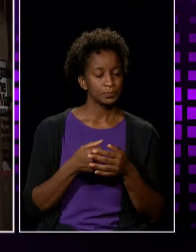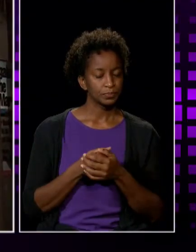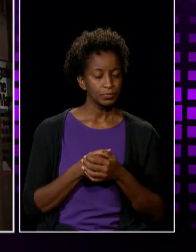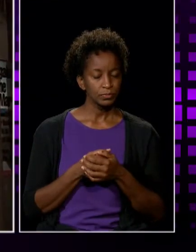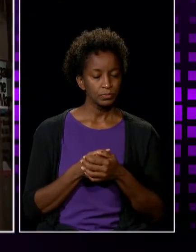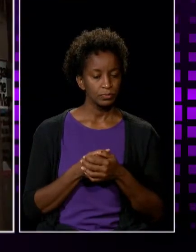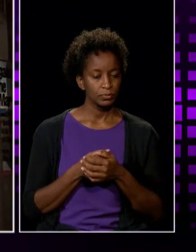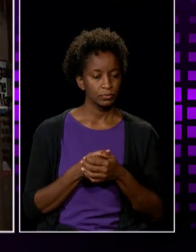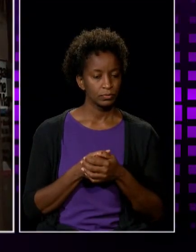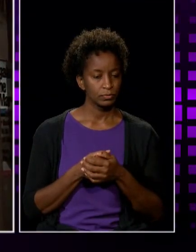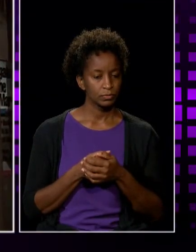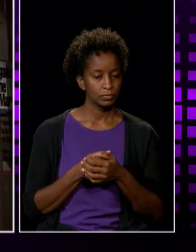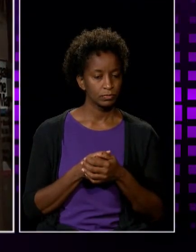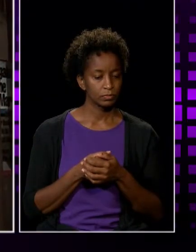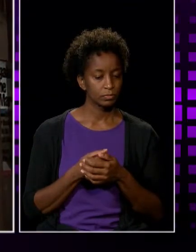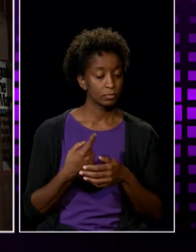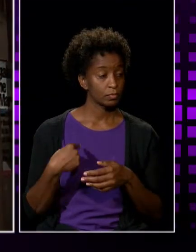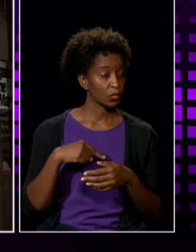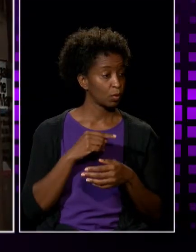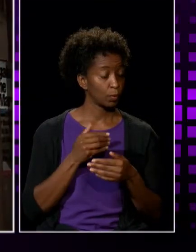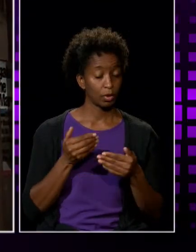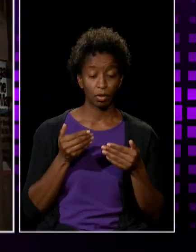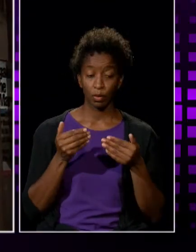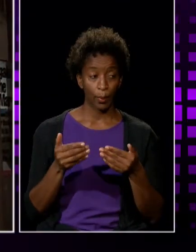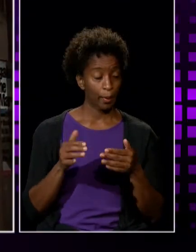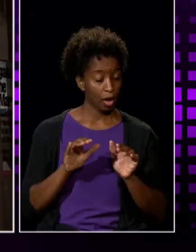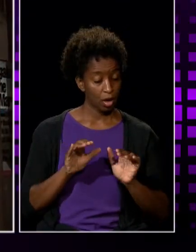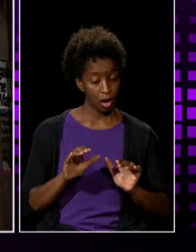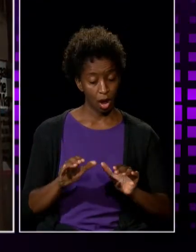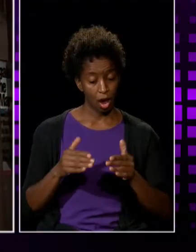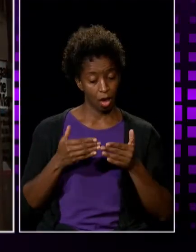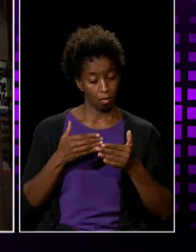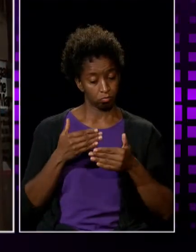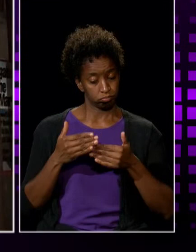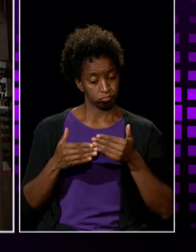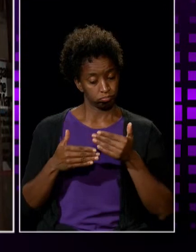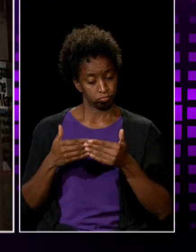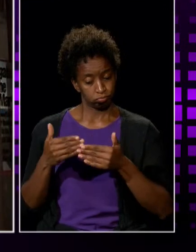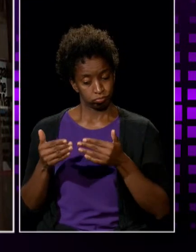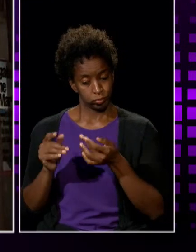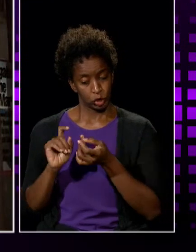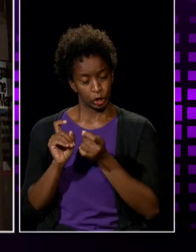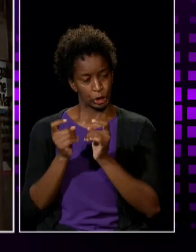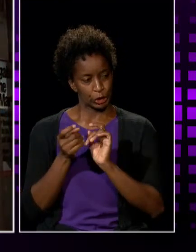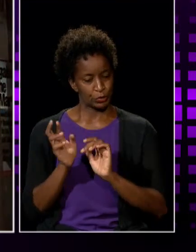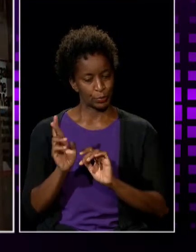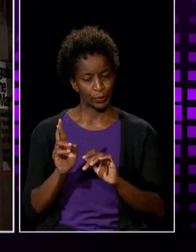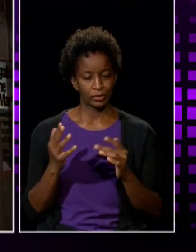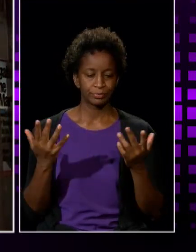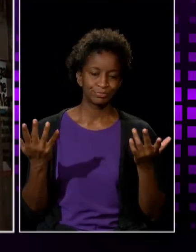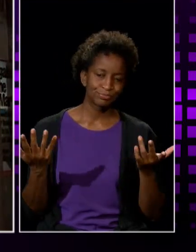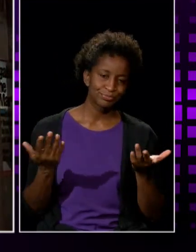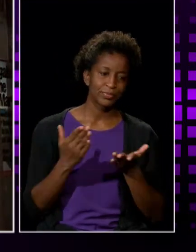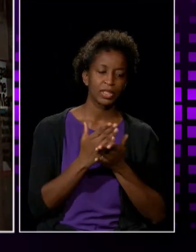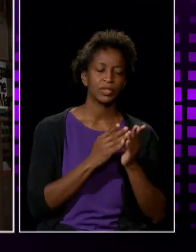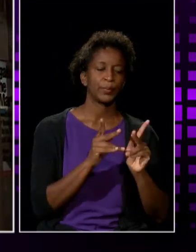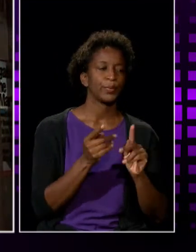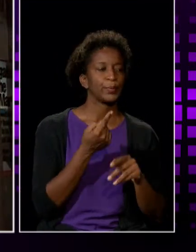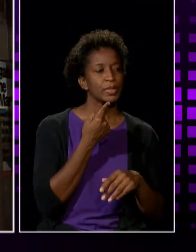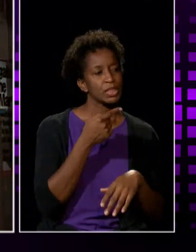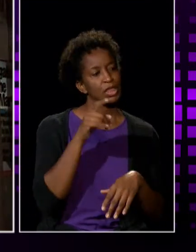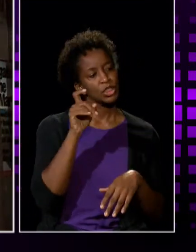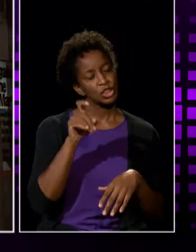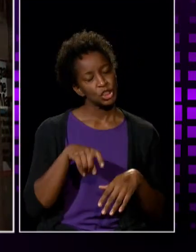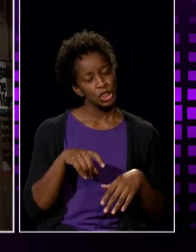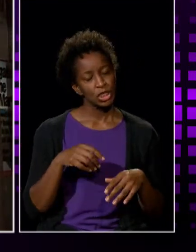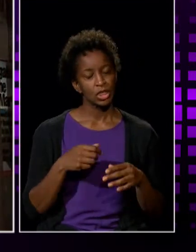this process, and it has allowed us to get there. There are those who want to say that we should have perhaps engaged in